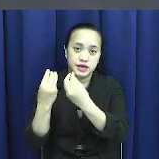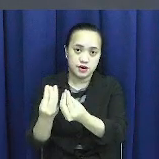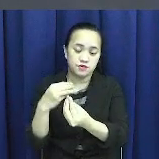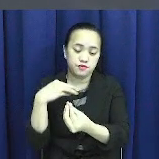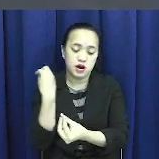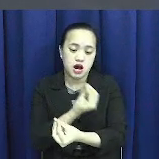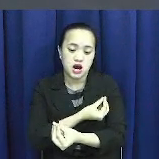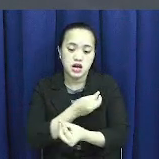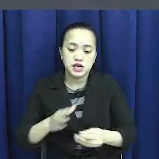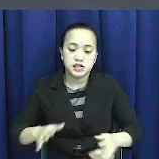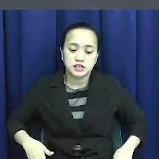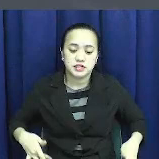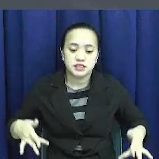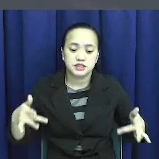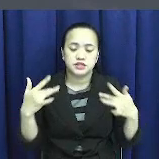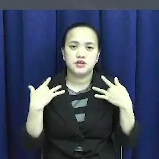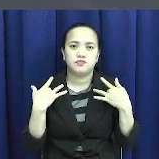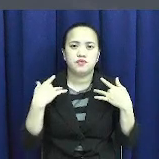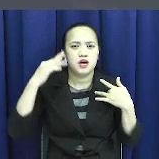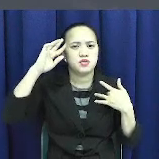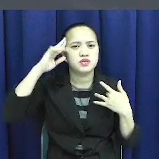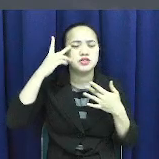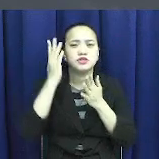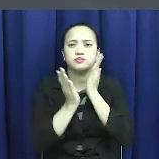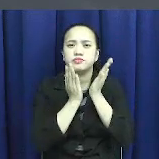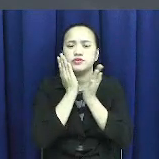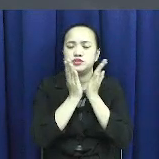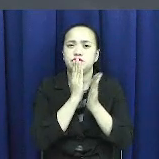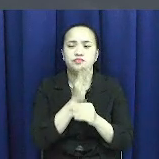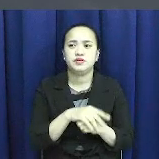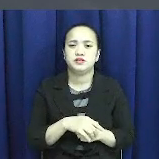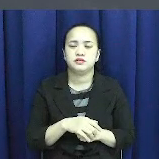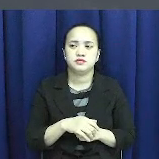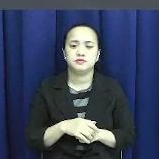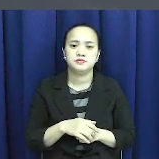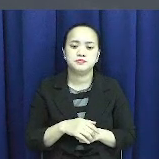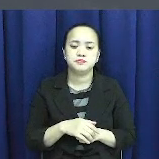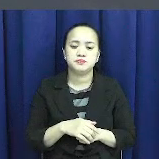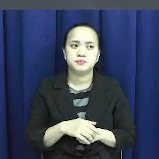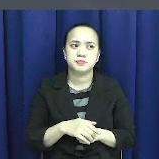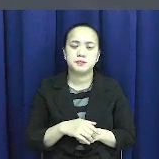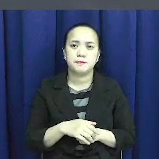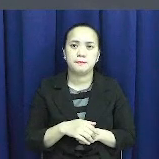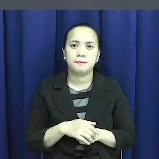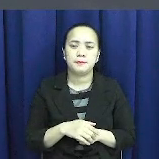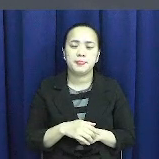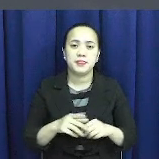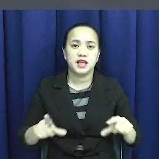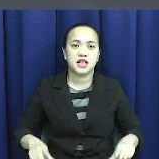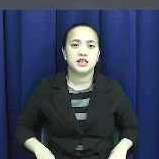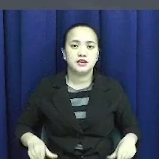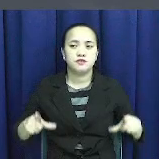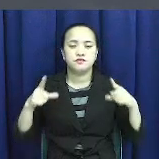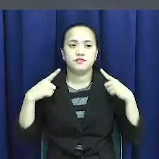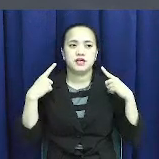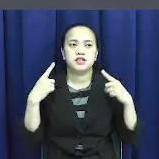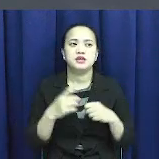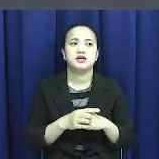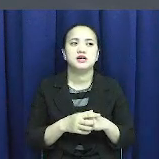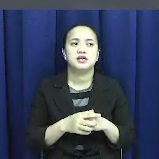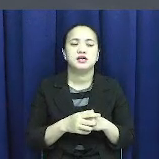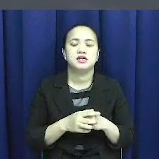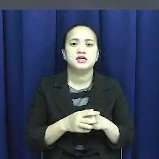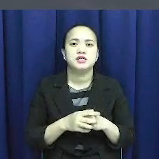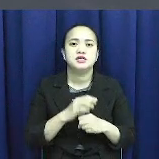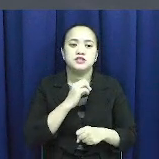A living testimony, a reasonable service. 'Di ba? So a living sacrifice, I mean. So